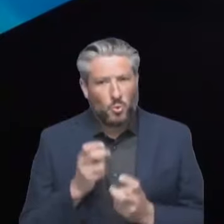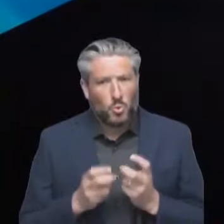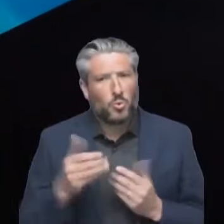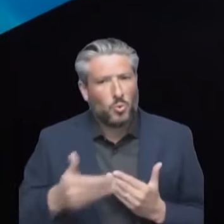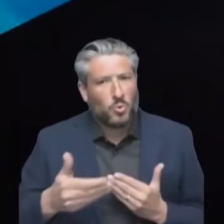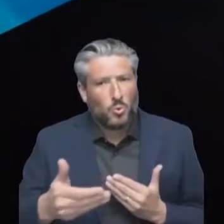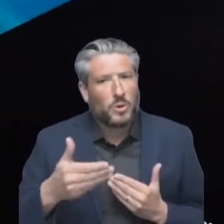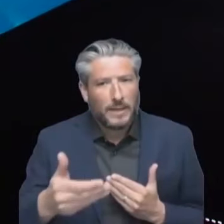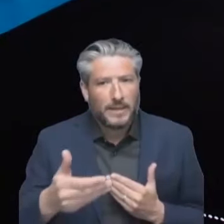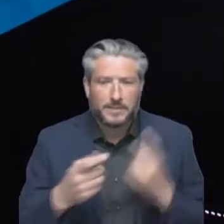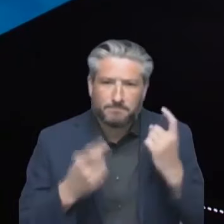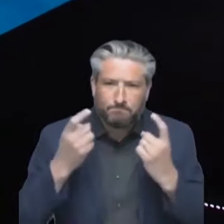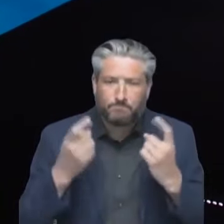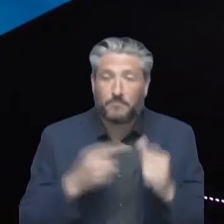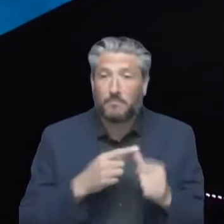the right